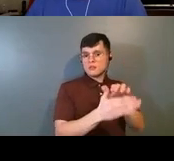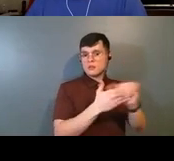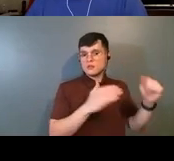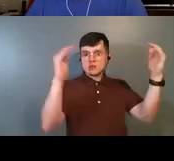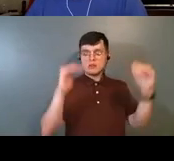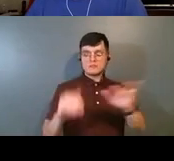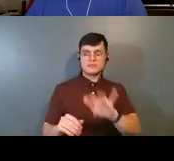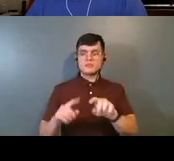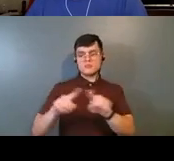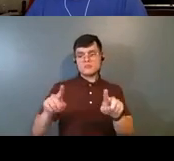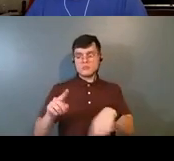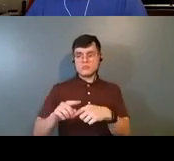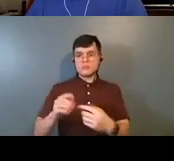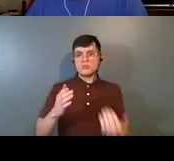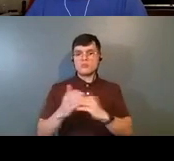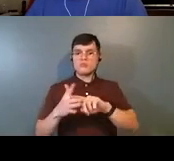255,730.00 left right slider